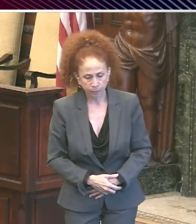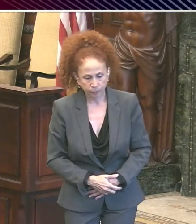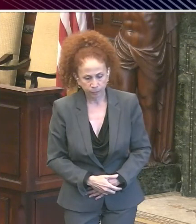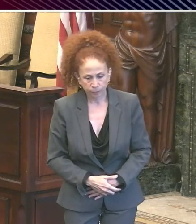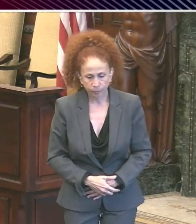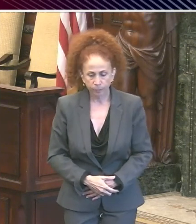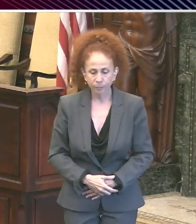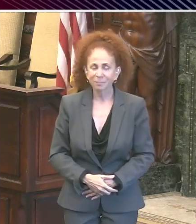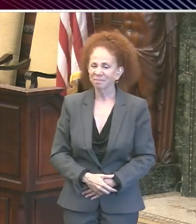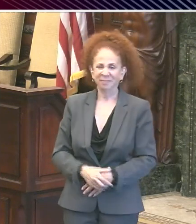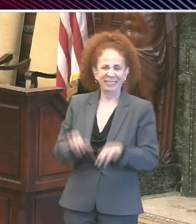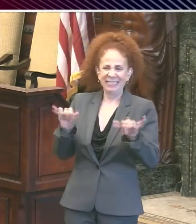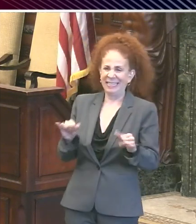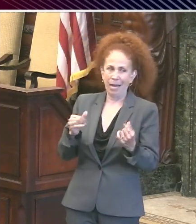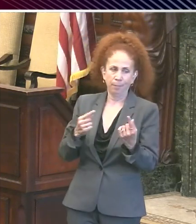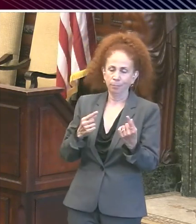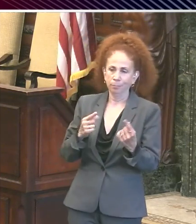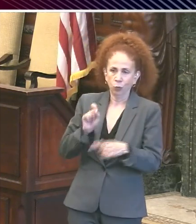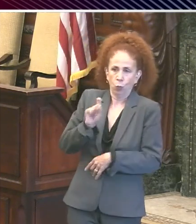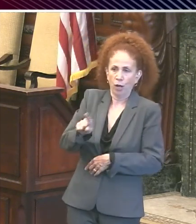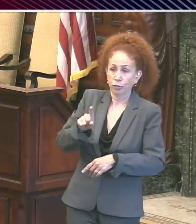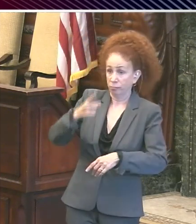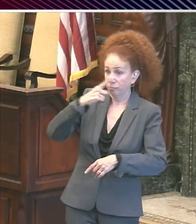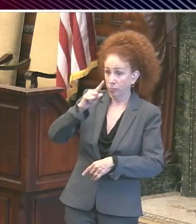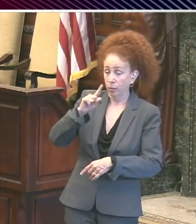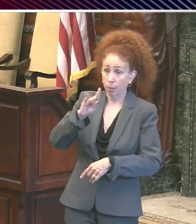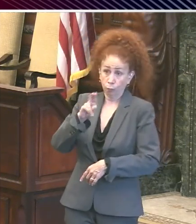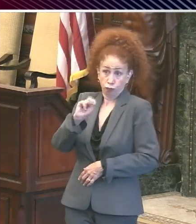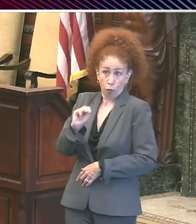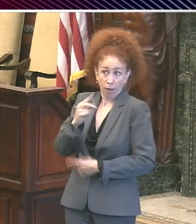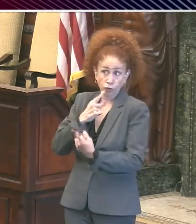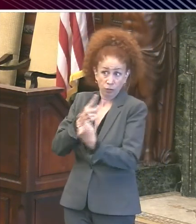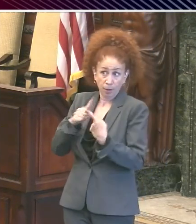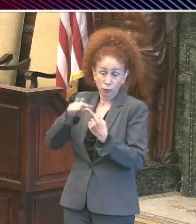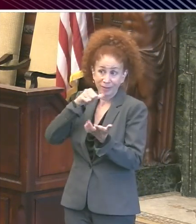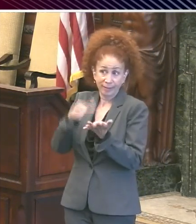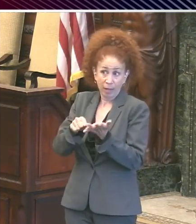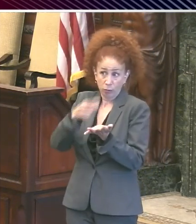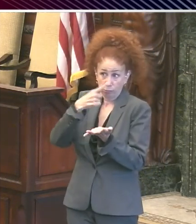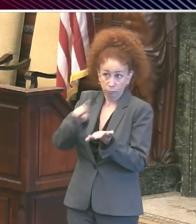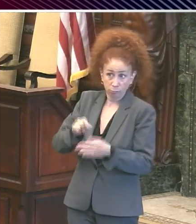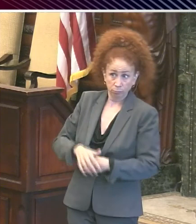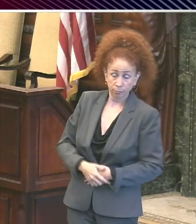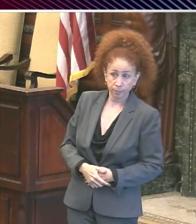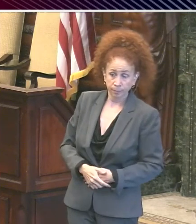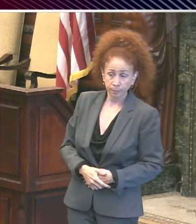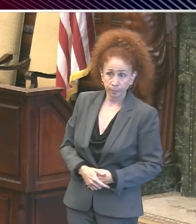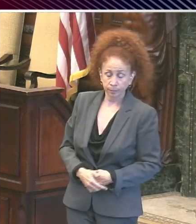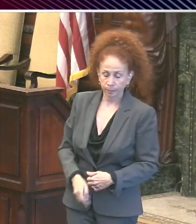That's also my question, but I'd like Brian to respond to the letter, if he would.